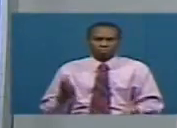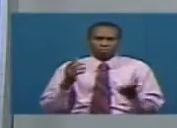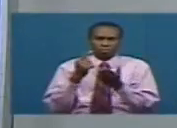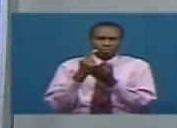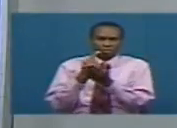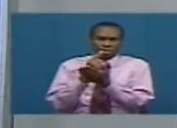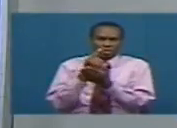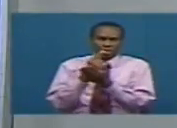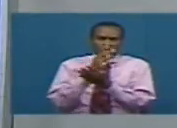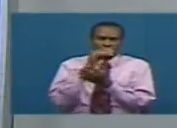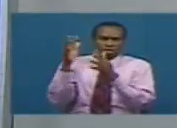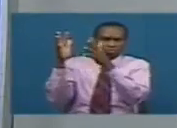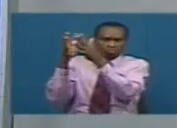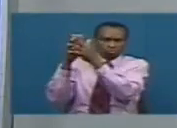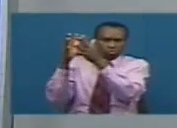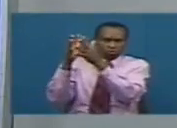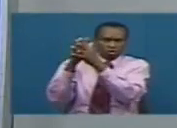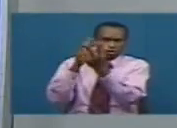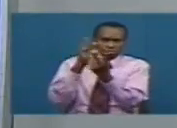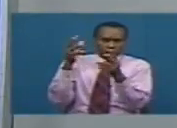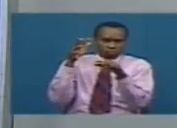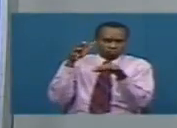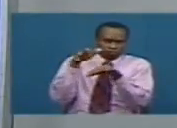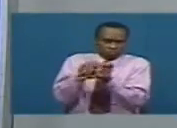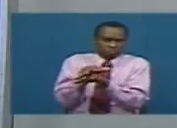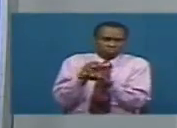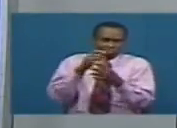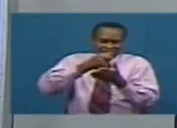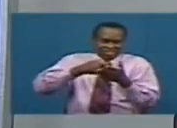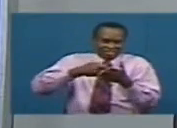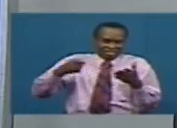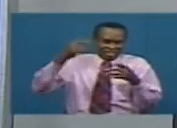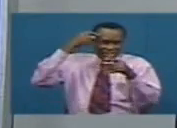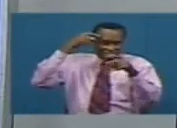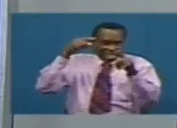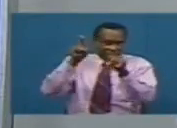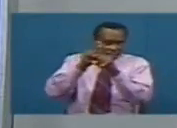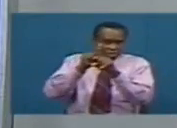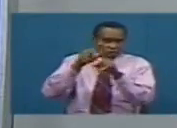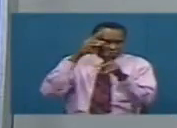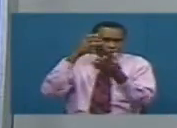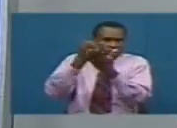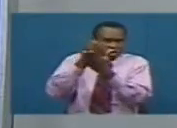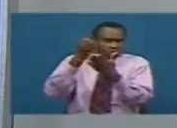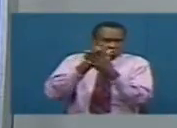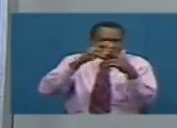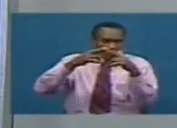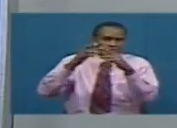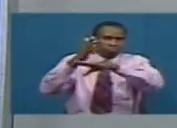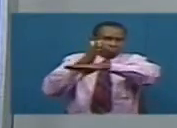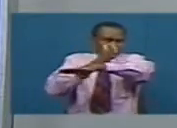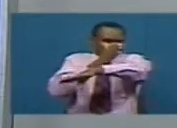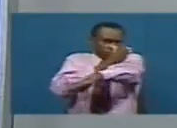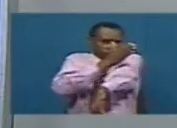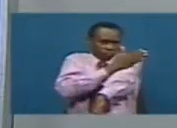Ghana and the U.S. have signed a memorandum of understanding to promote investment and economic relations between them. The